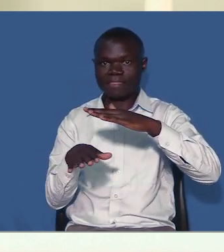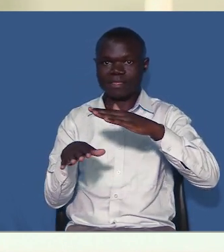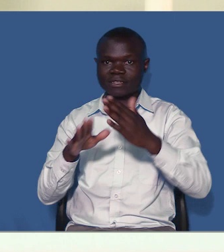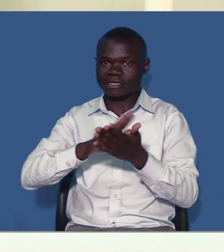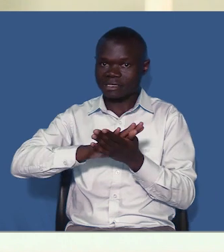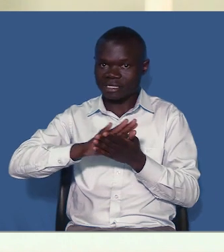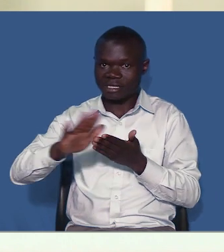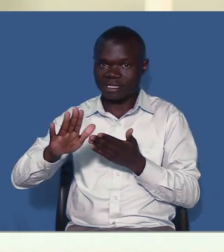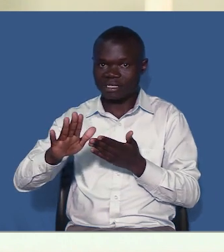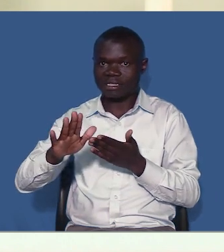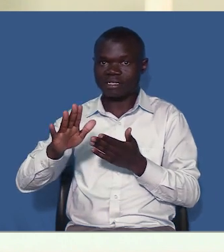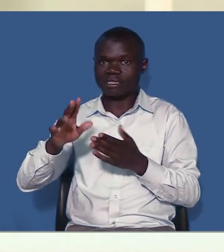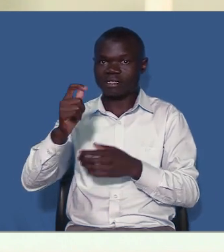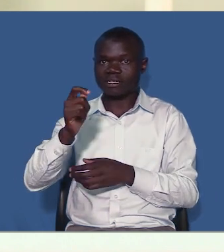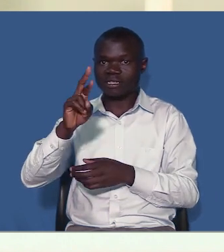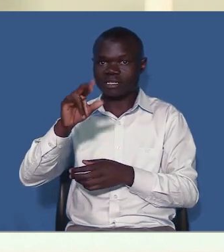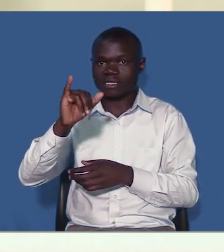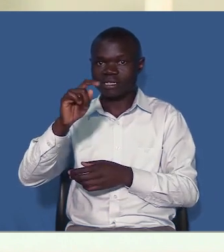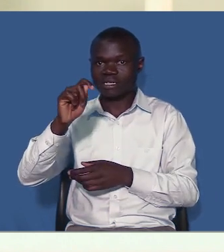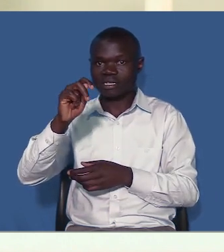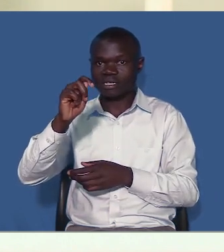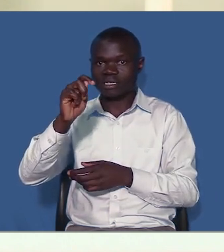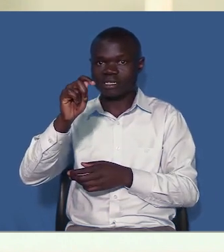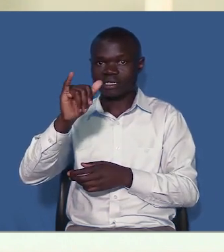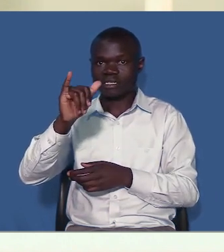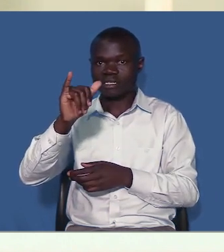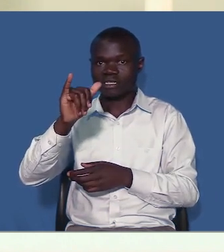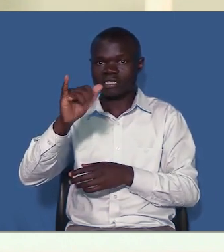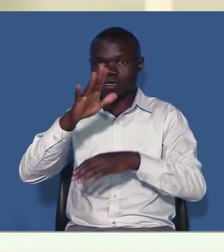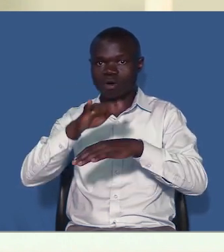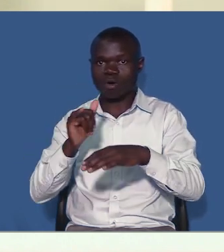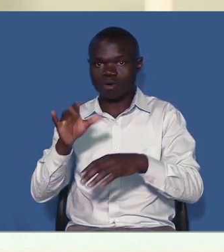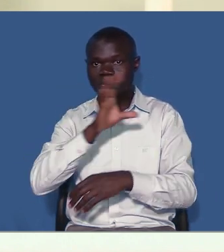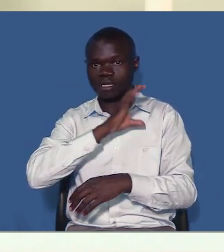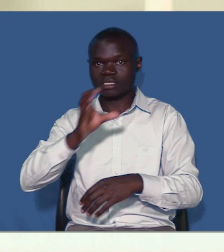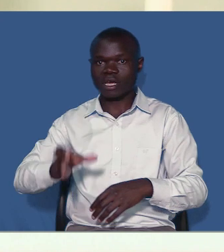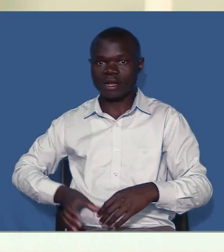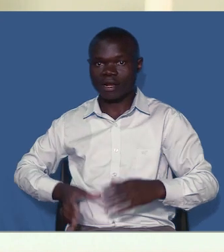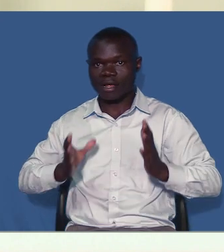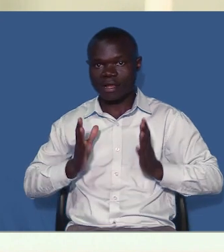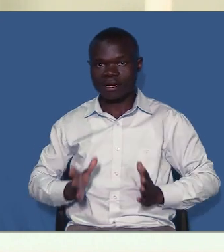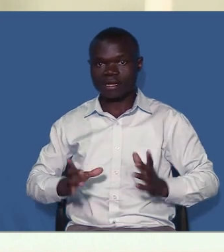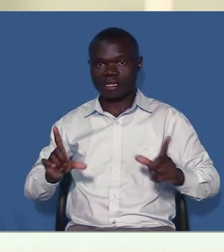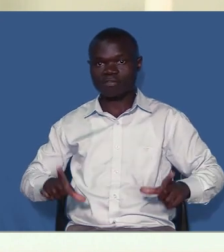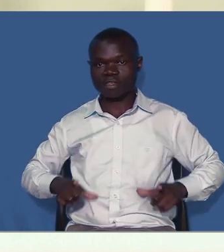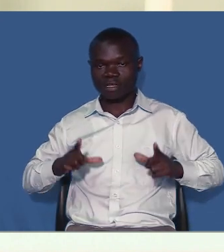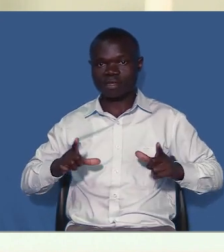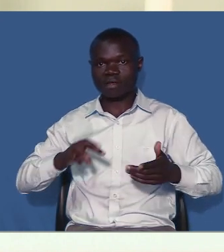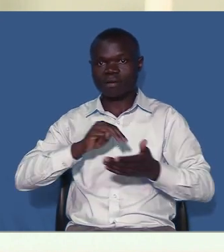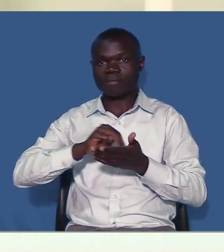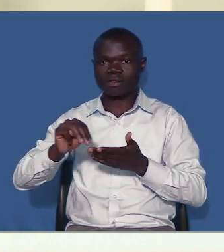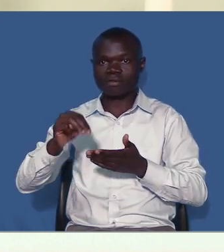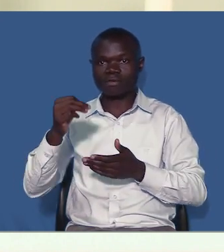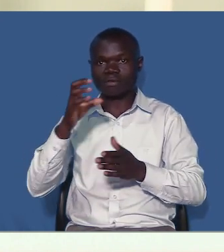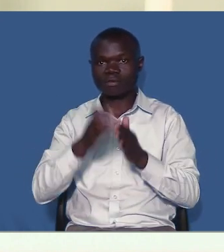living. We read the book of Matthew, chapter 3, verse 13 to 17,